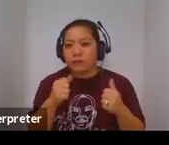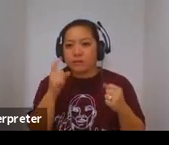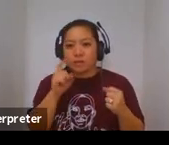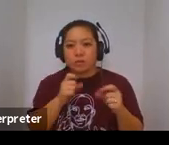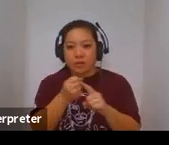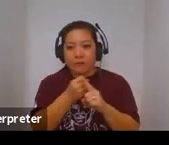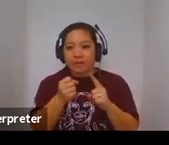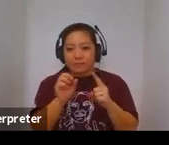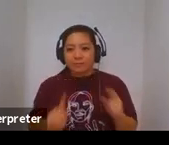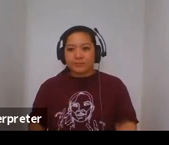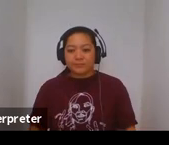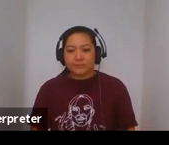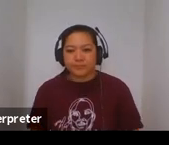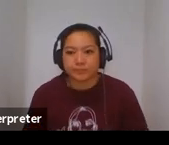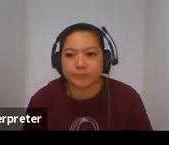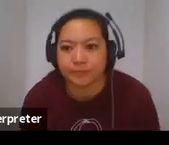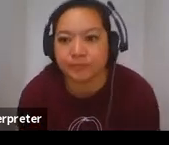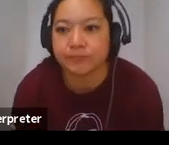violence?